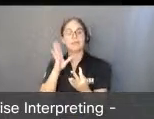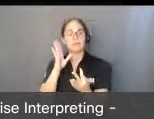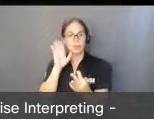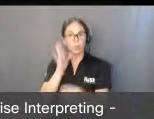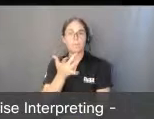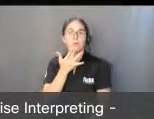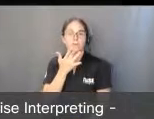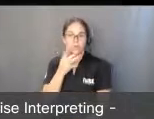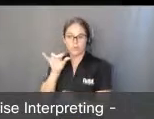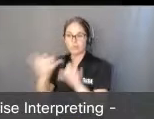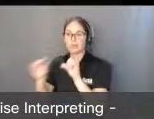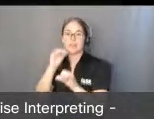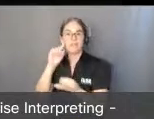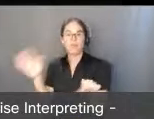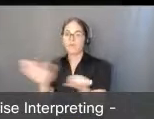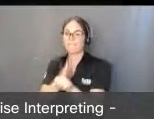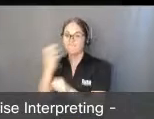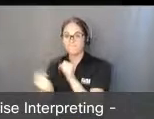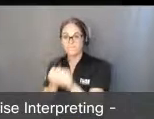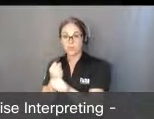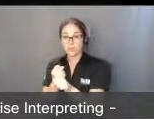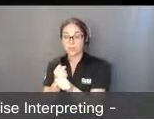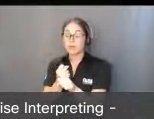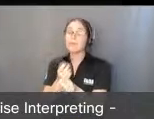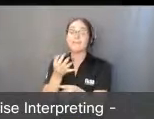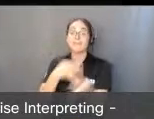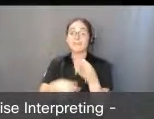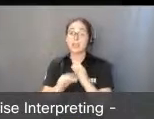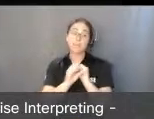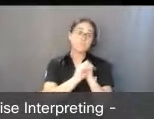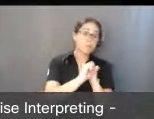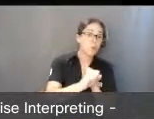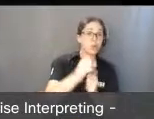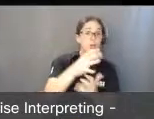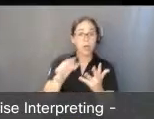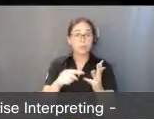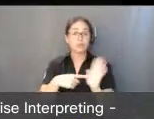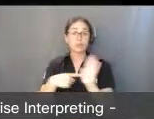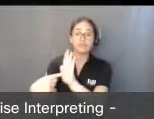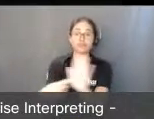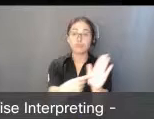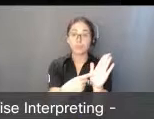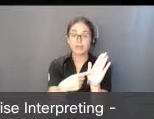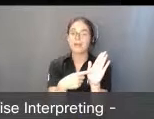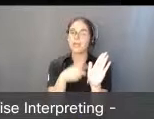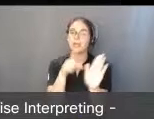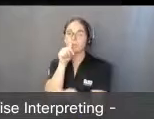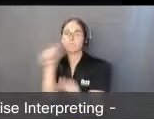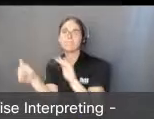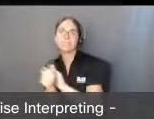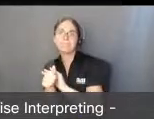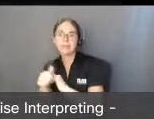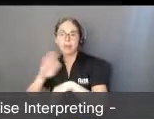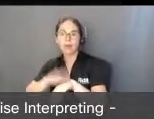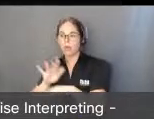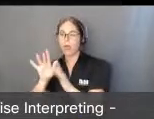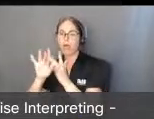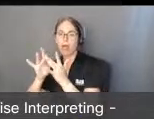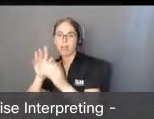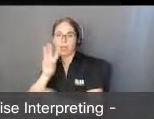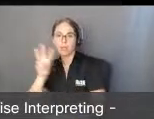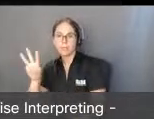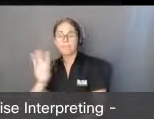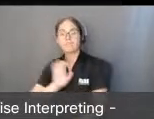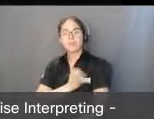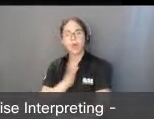full year. Rather than promoting the choices and freely handing out the information, it was hidden on the webpage. Our families deserve